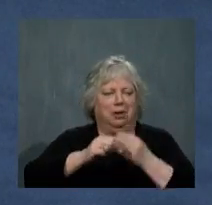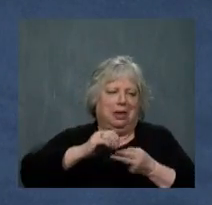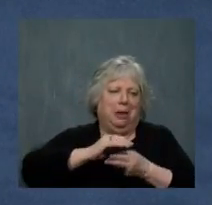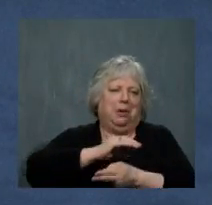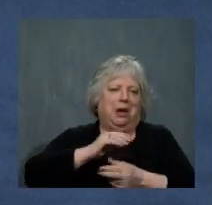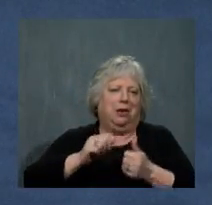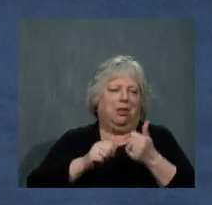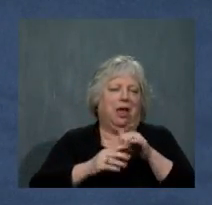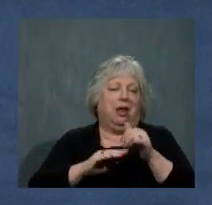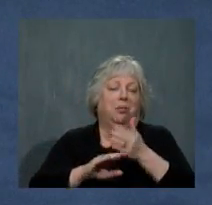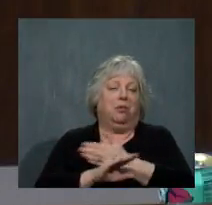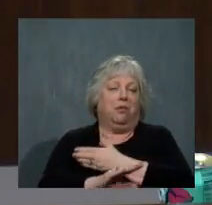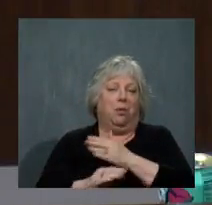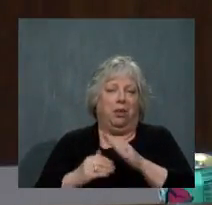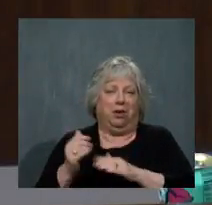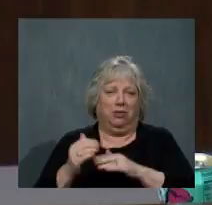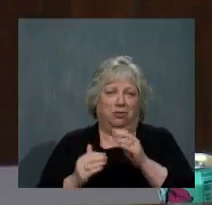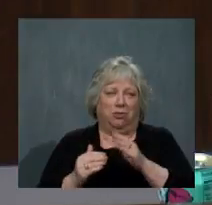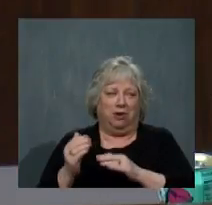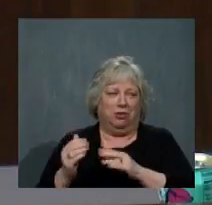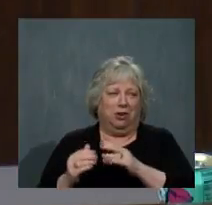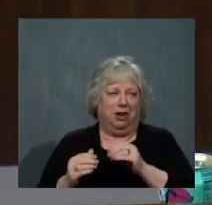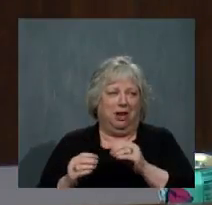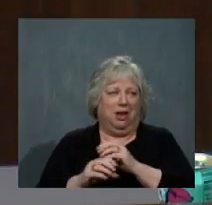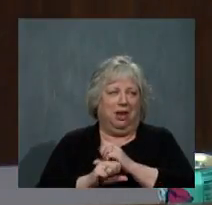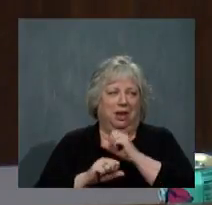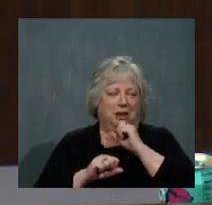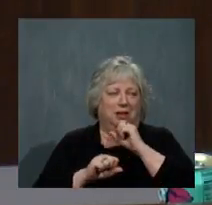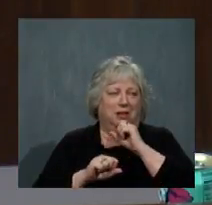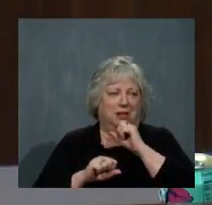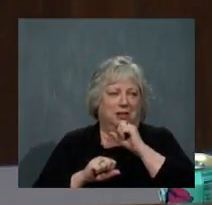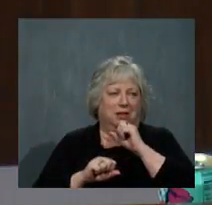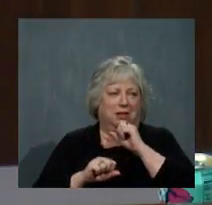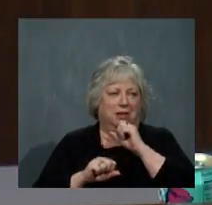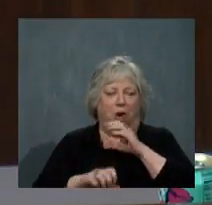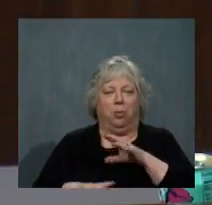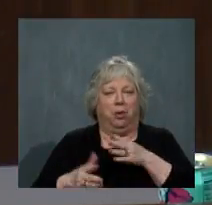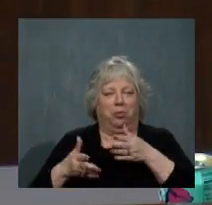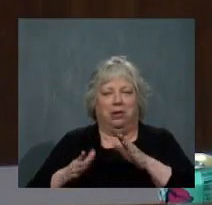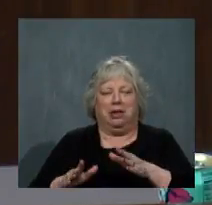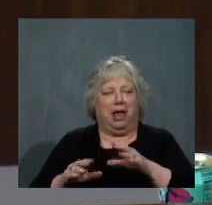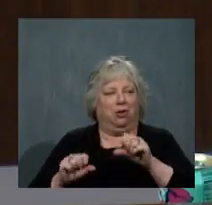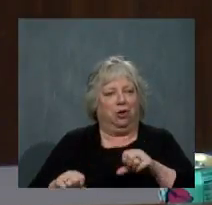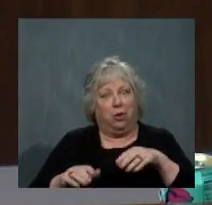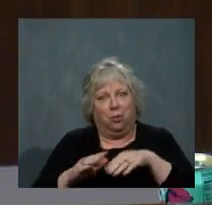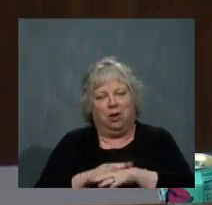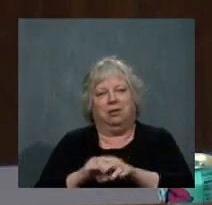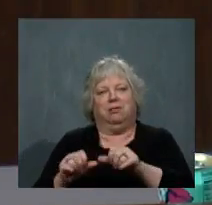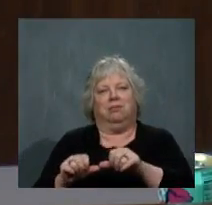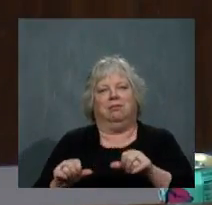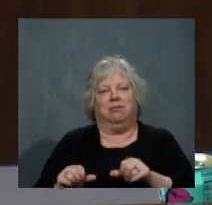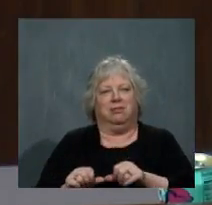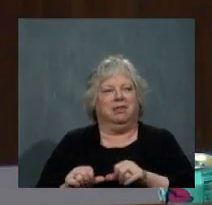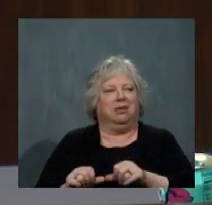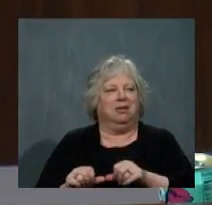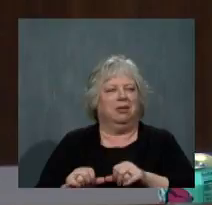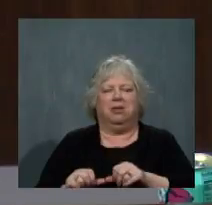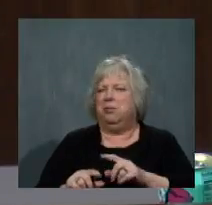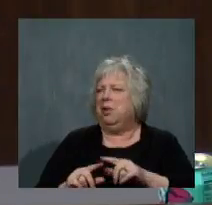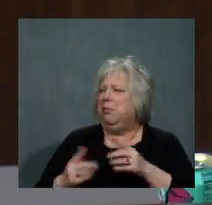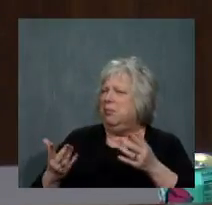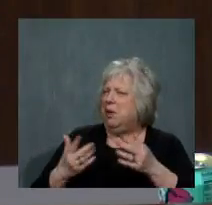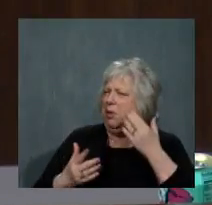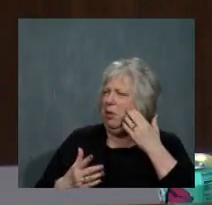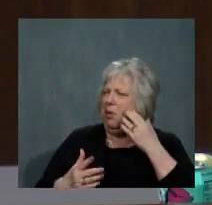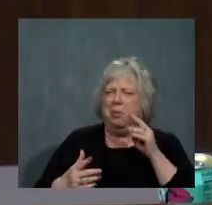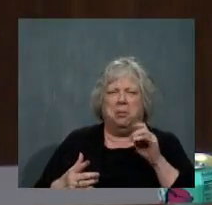the construction started, and I know that nobody that was not allowed in that area could even go into that area. But maybe,